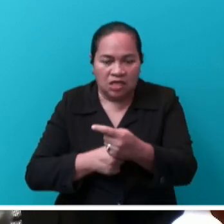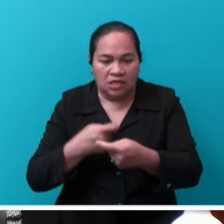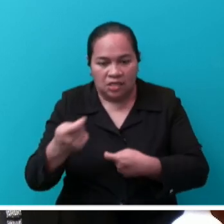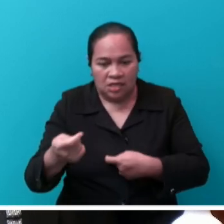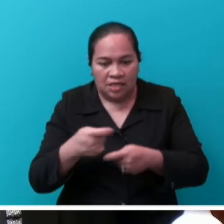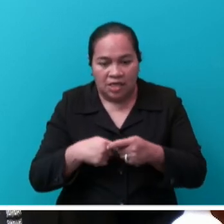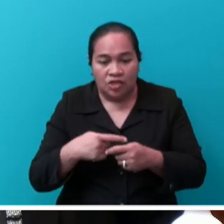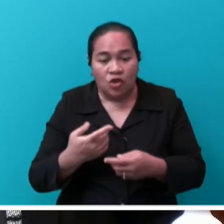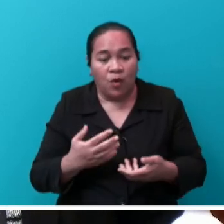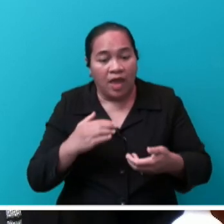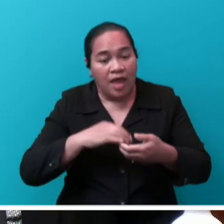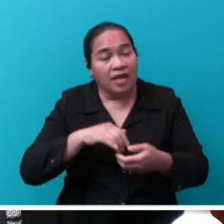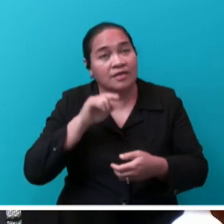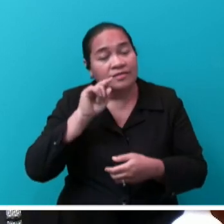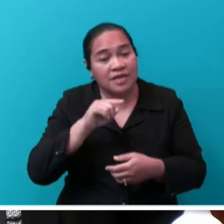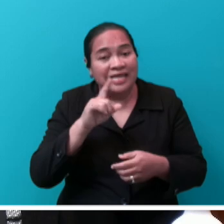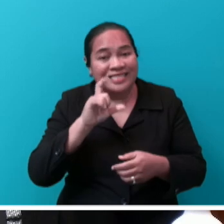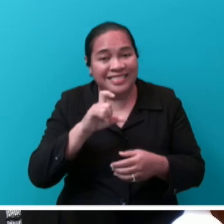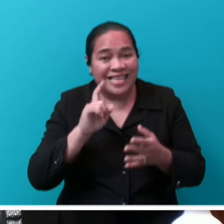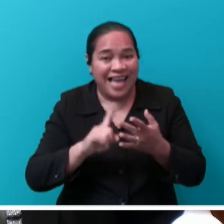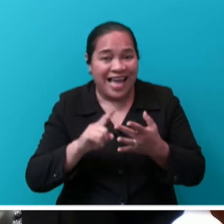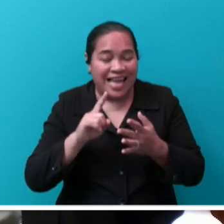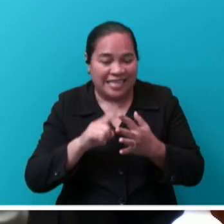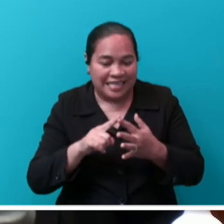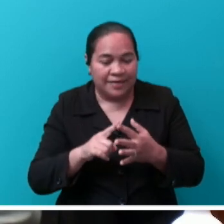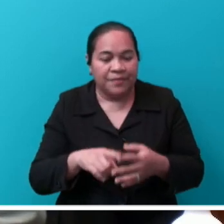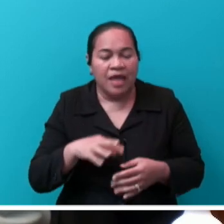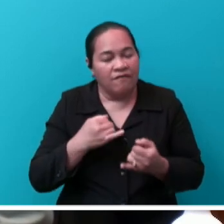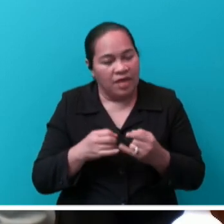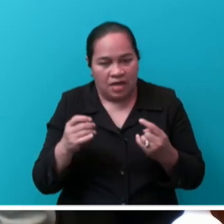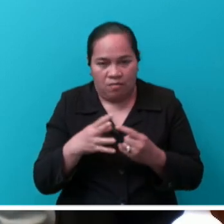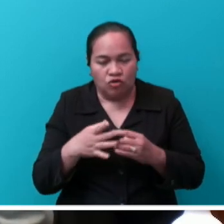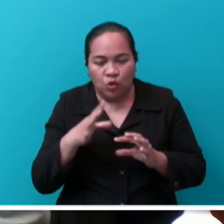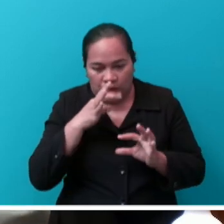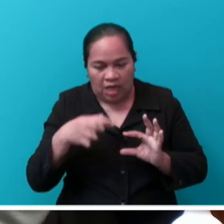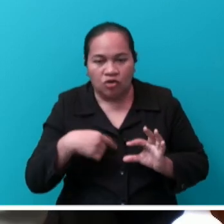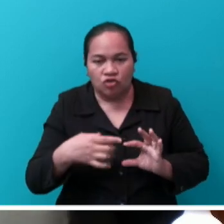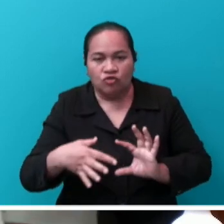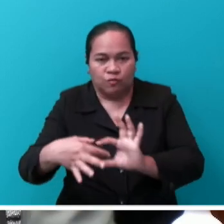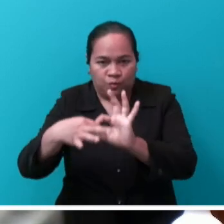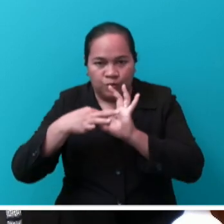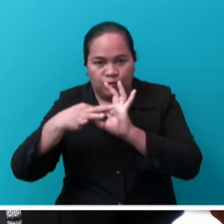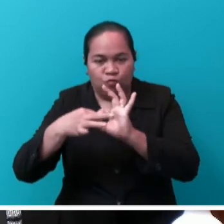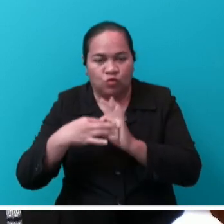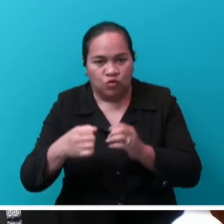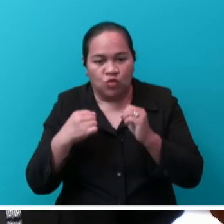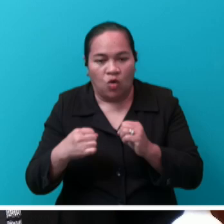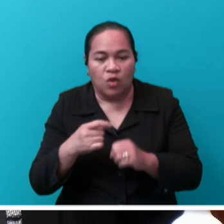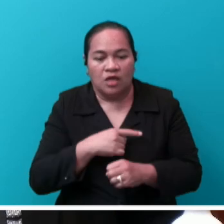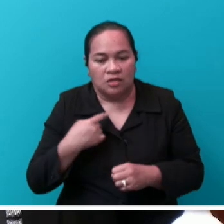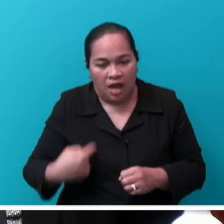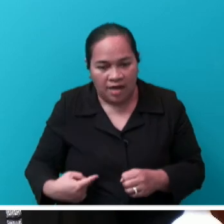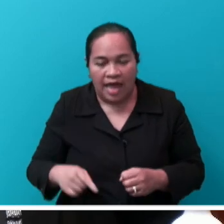the CIIE is very important in fostering connections, of course, and creating